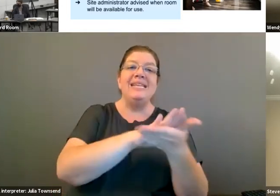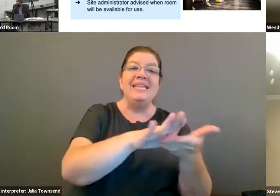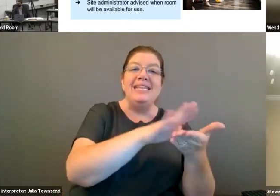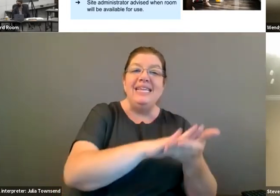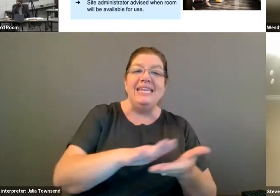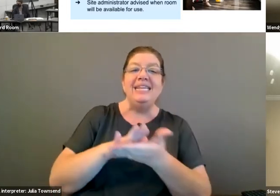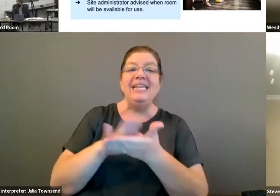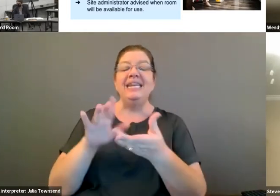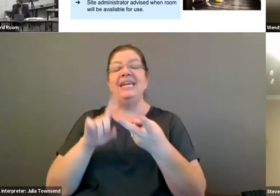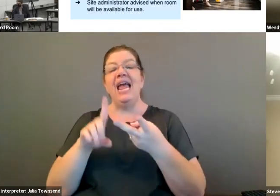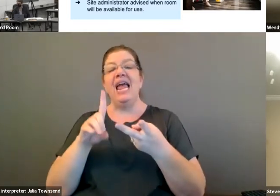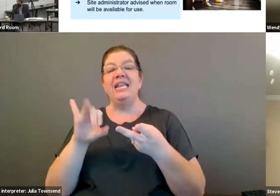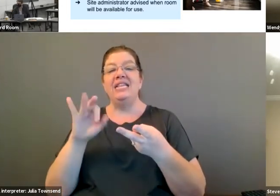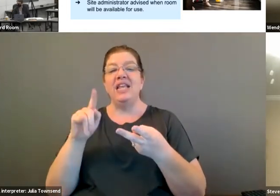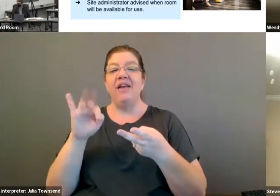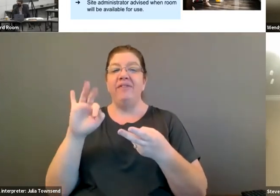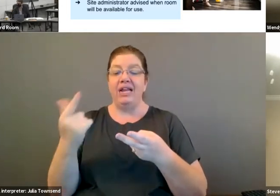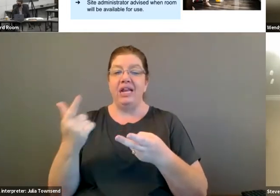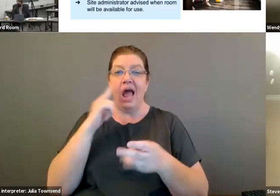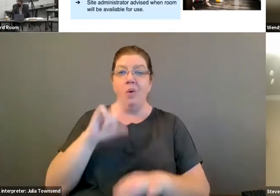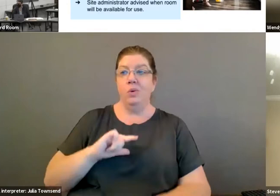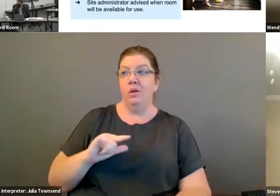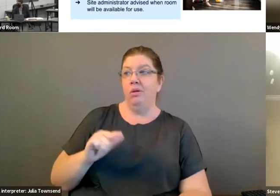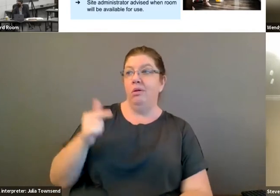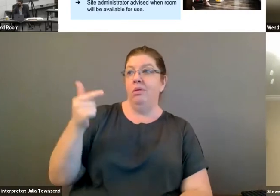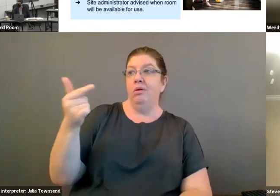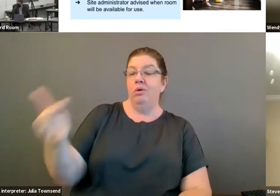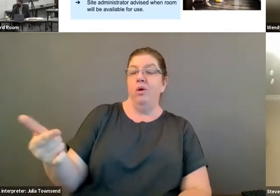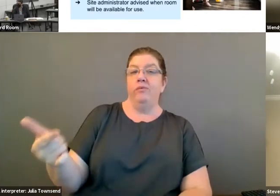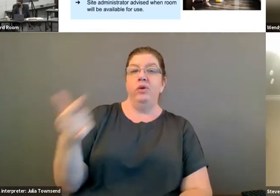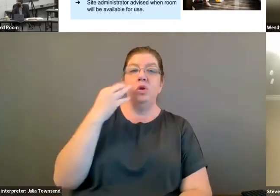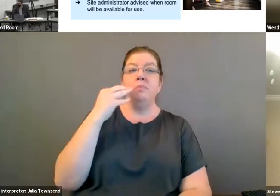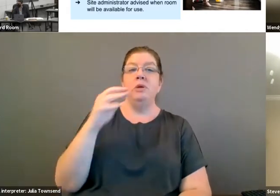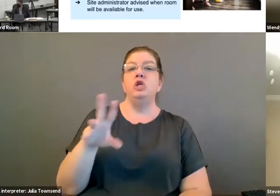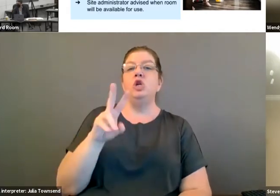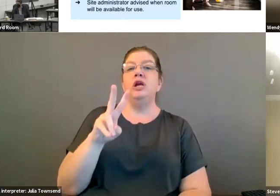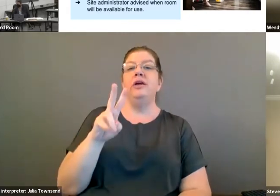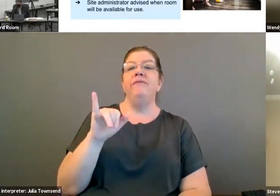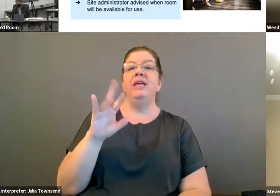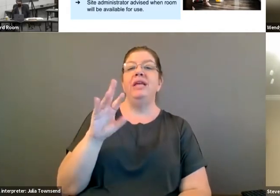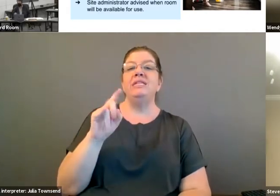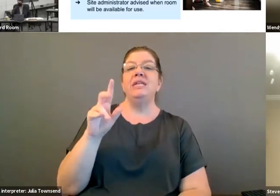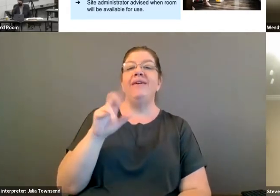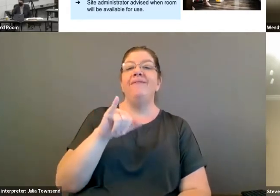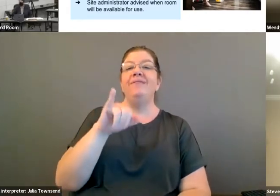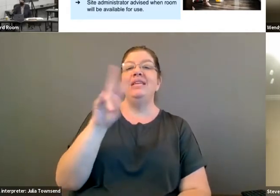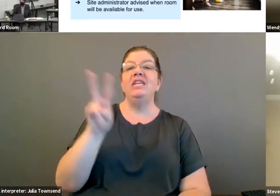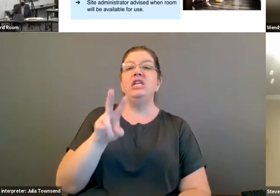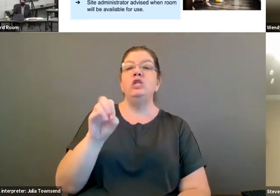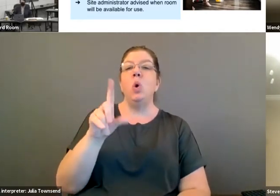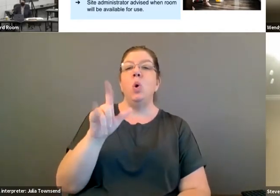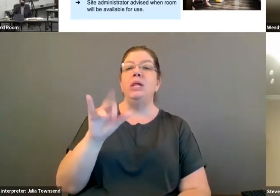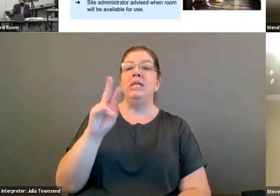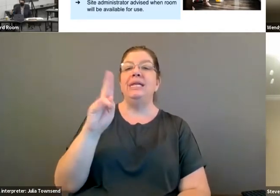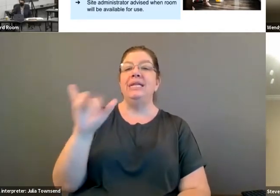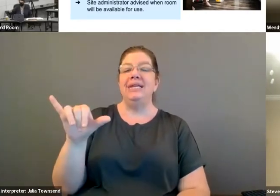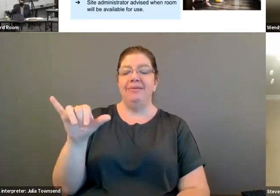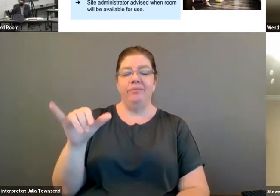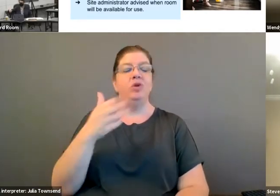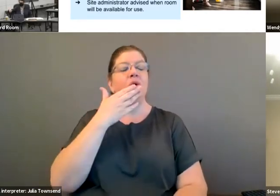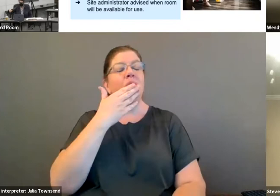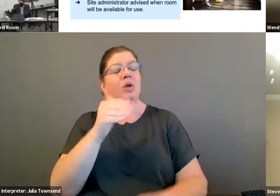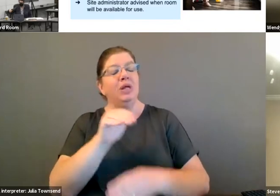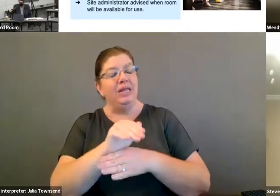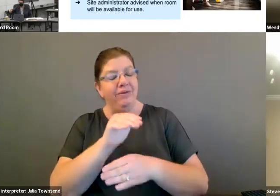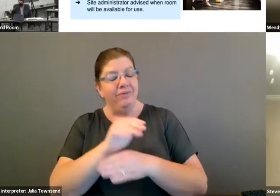disinfecting. I will turn the slide deck over to Mr. Vizzolini. Good evening, board members,